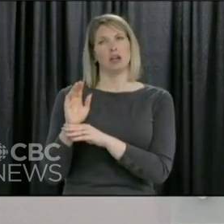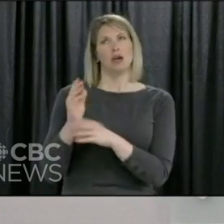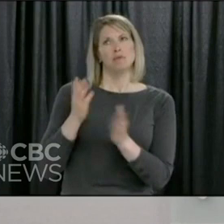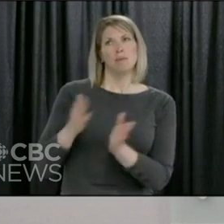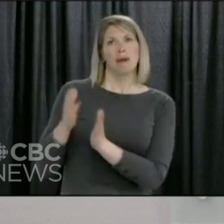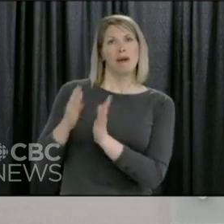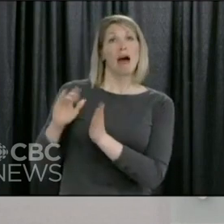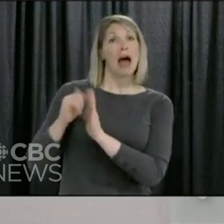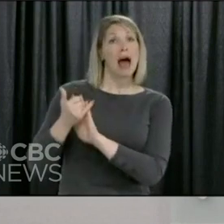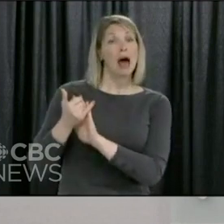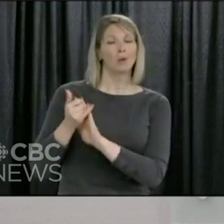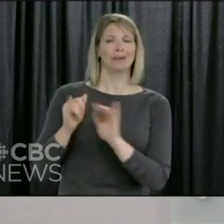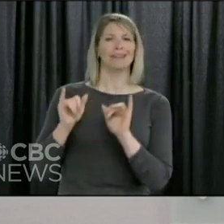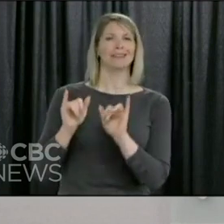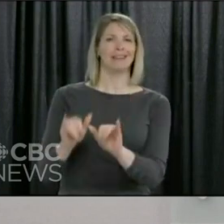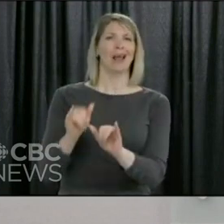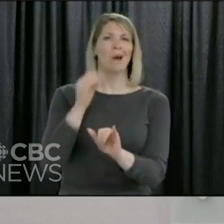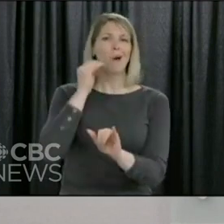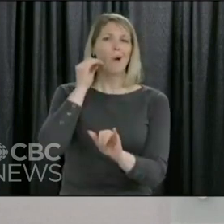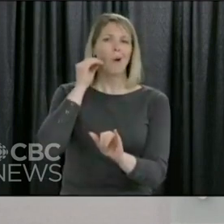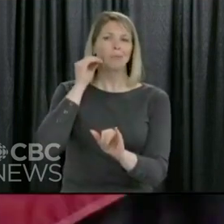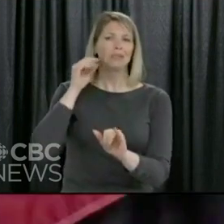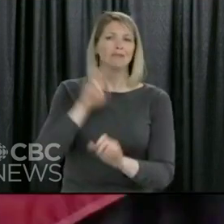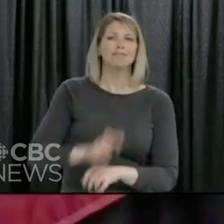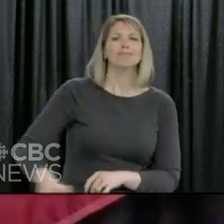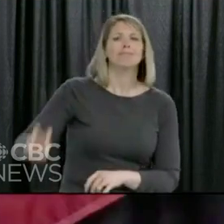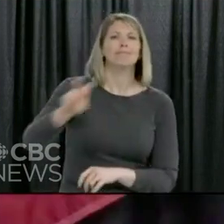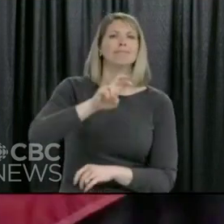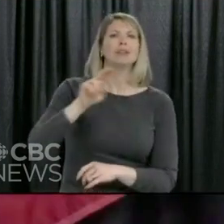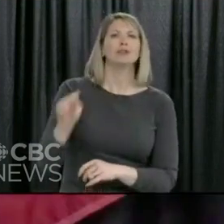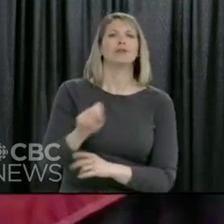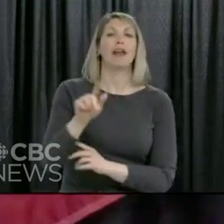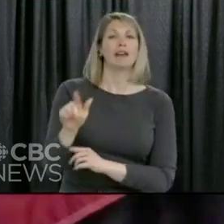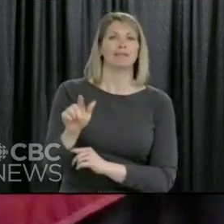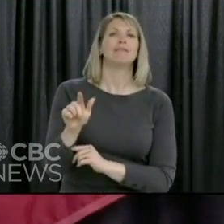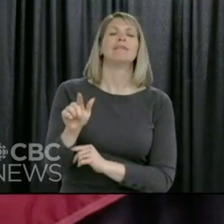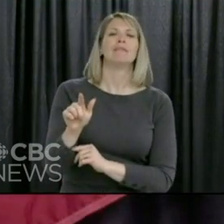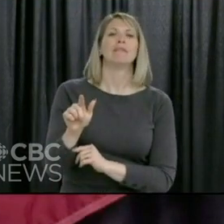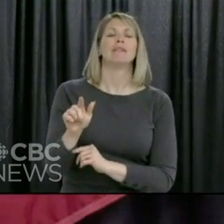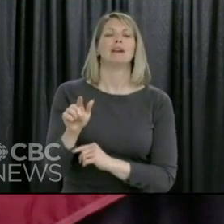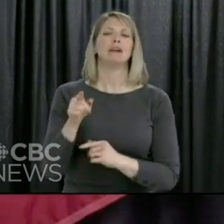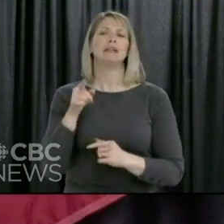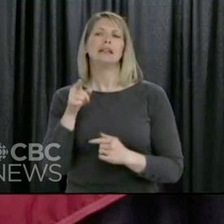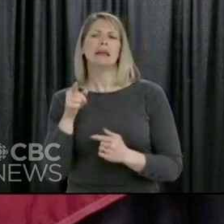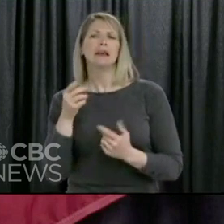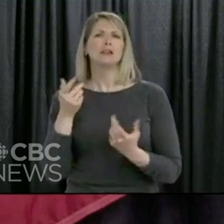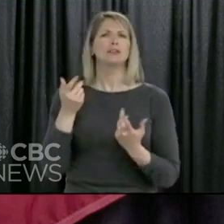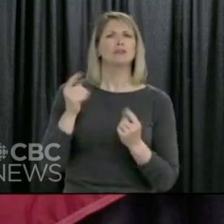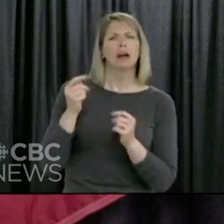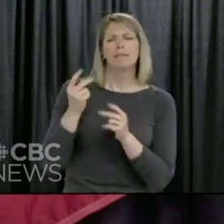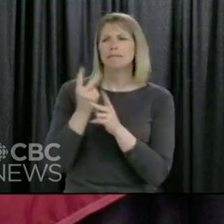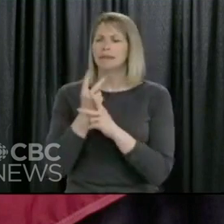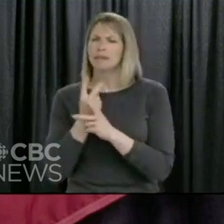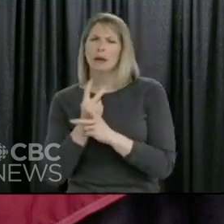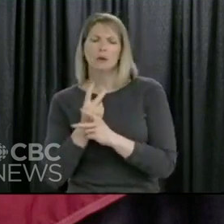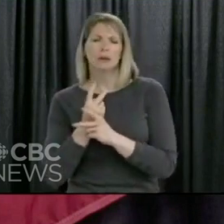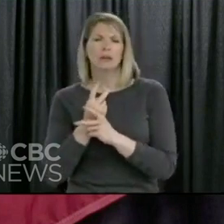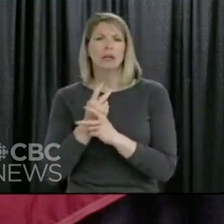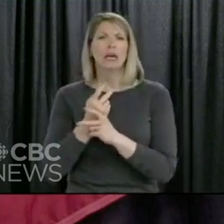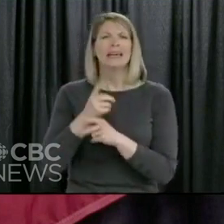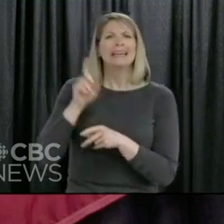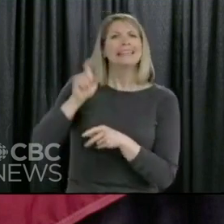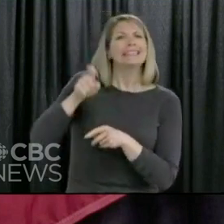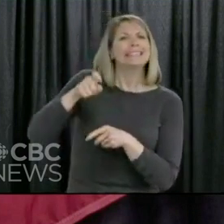summer. They're looking for guidance now on what the rules will be and what gear they might have to install, things like